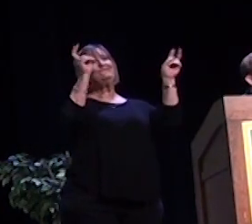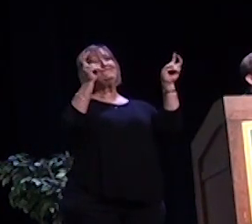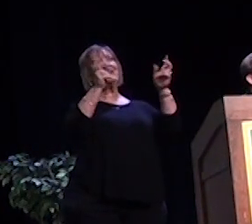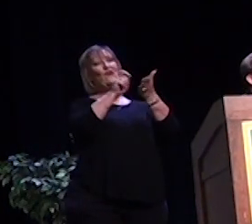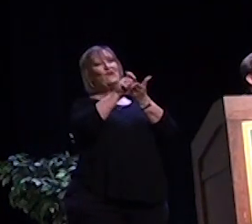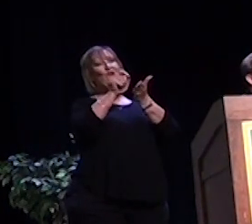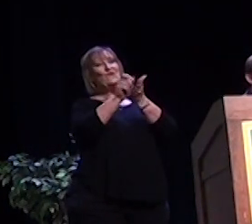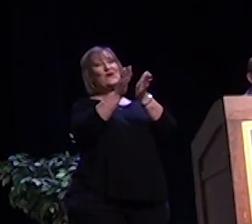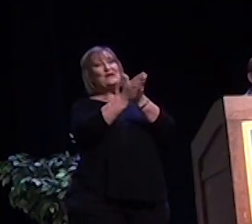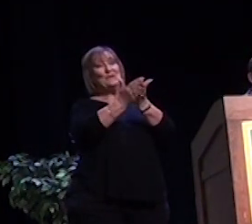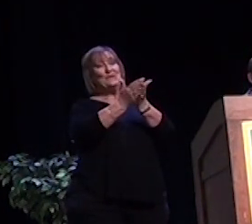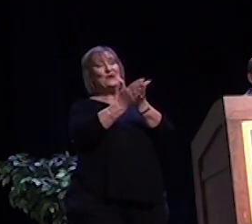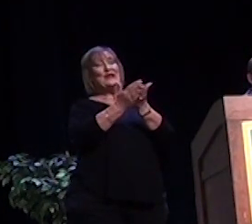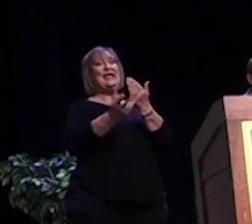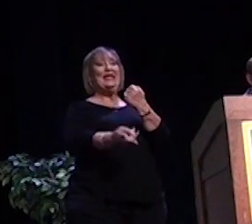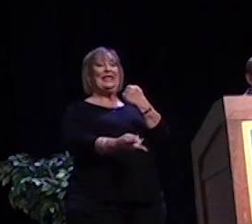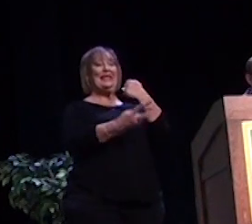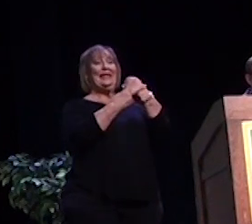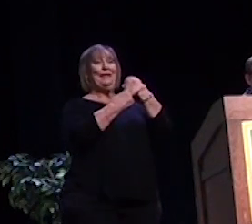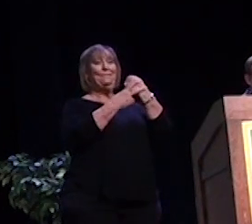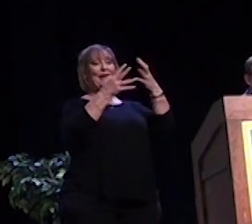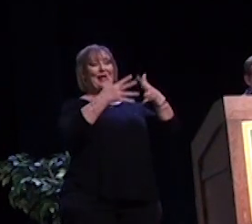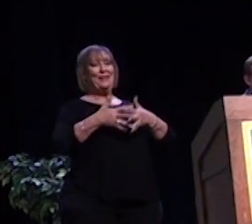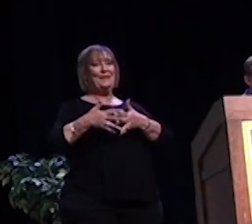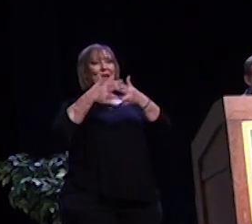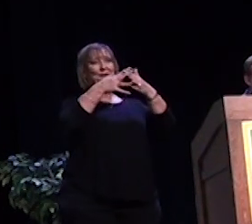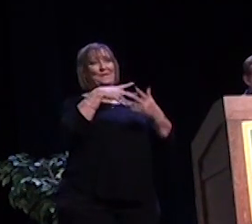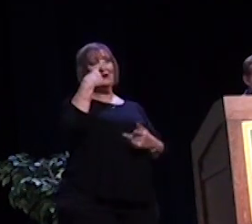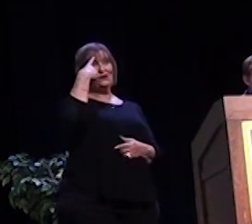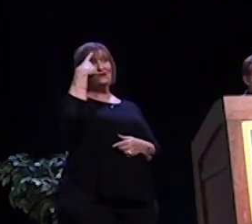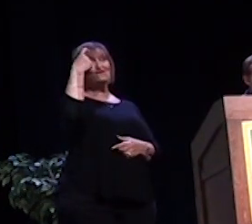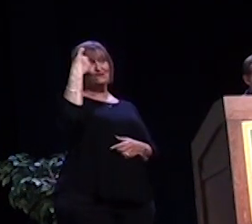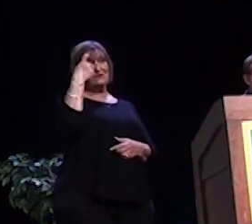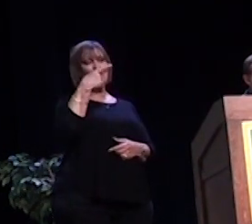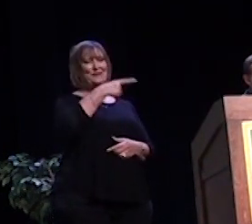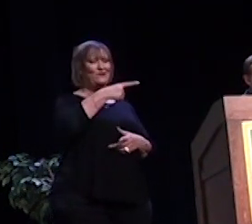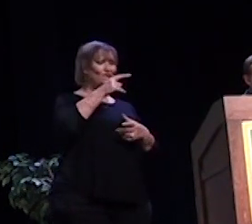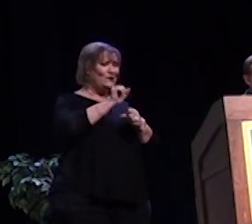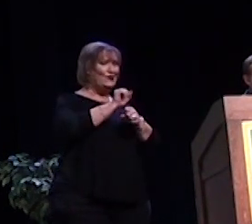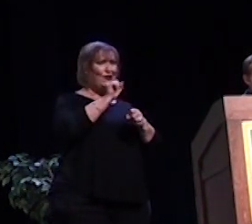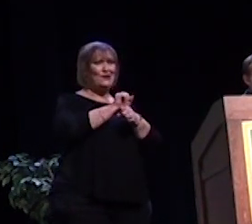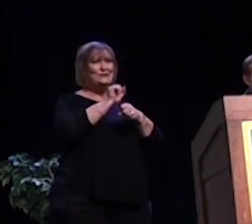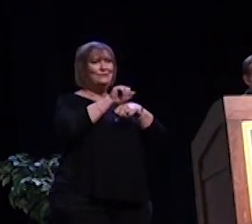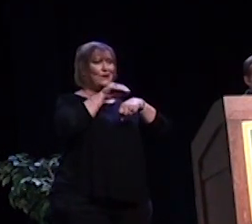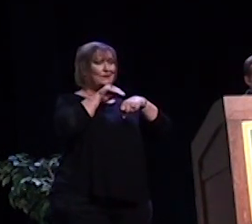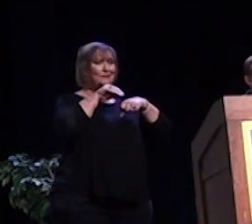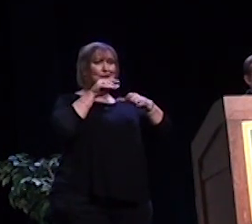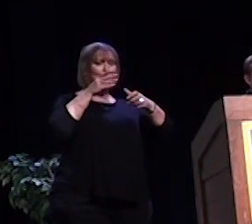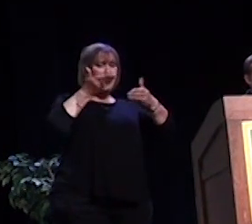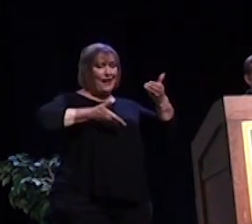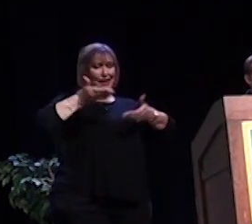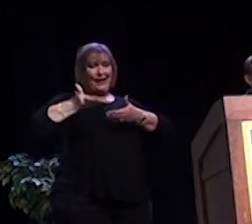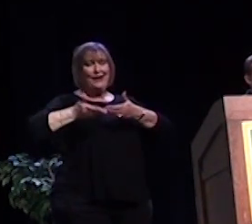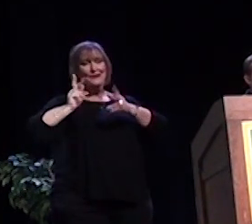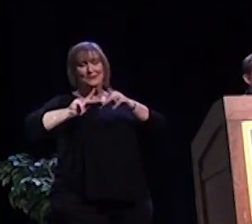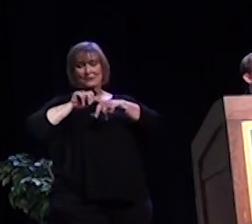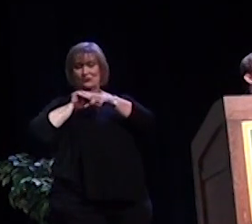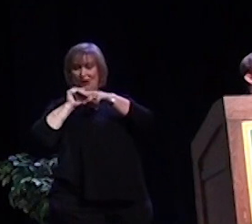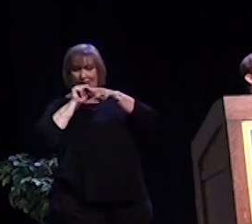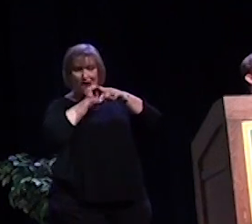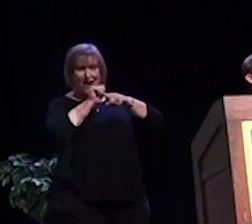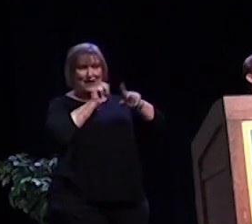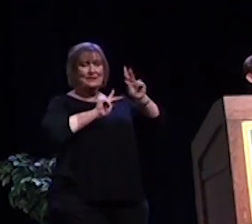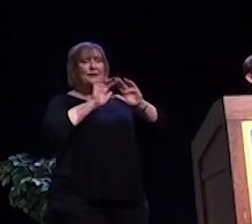edition. That's a lot of editions going on. And Lori has trained more than 1,000 housing counselors on how to prepare new homeowners and home buyers